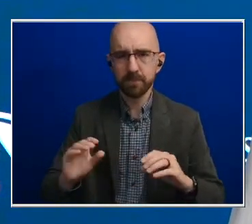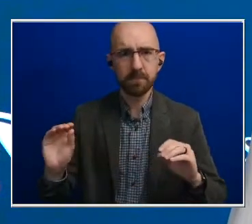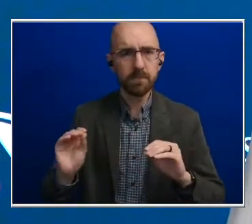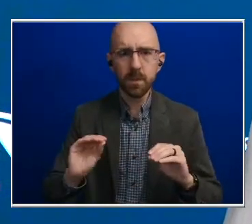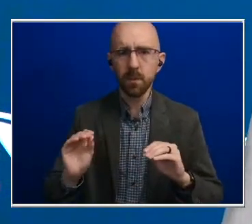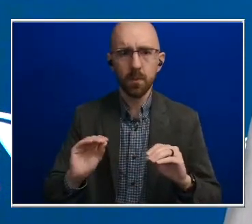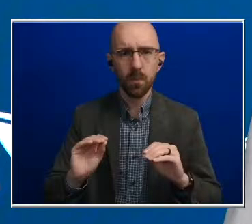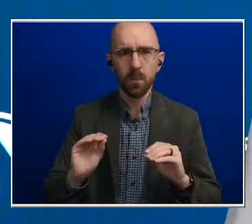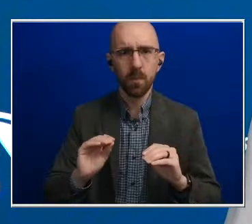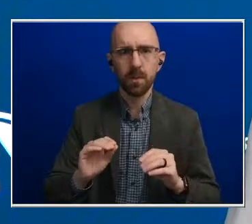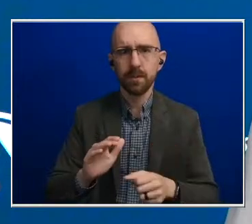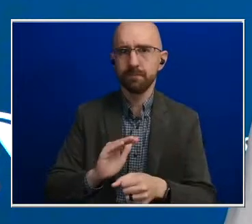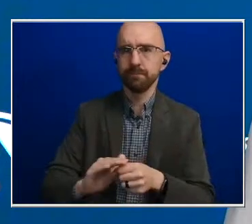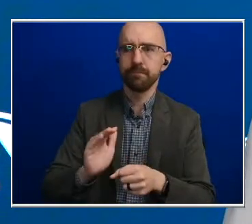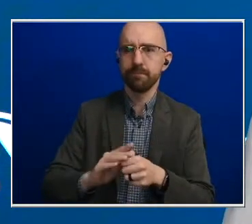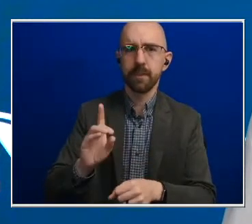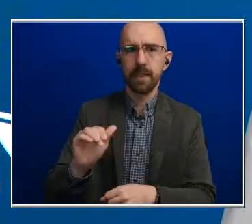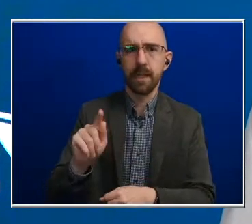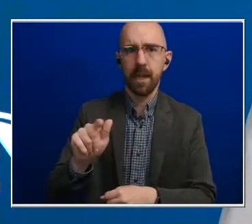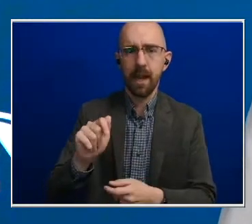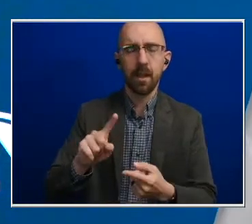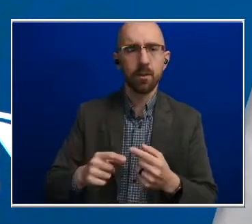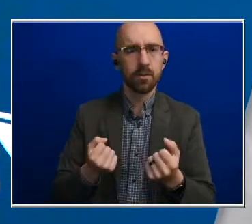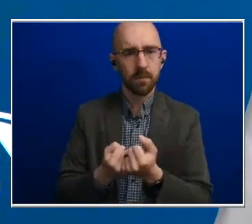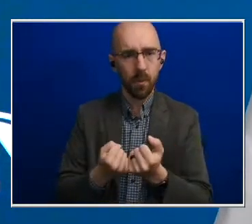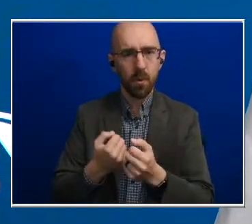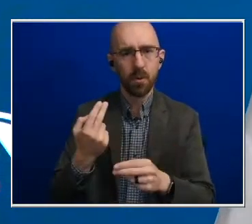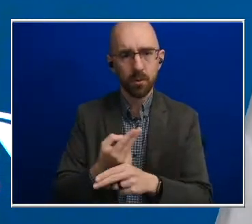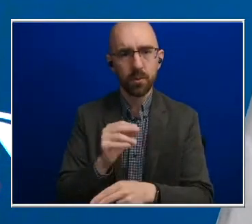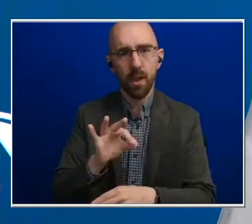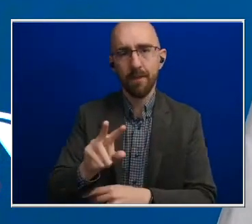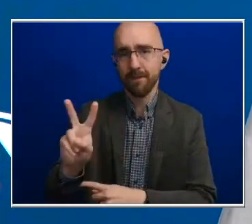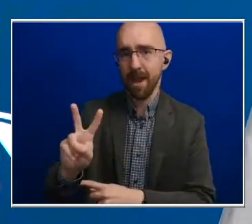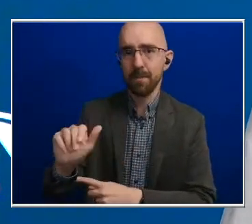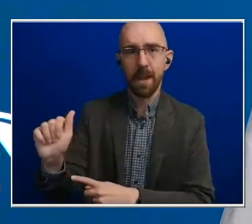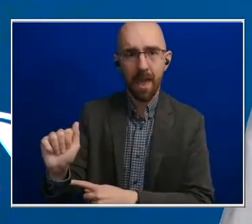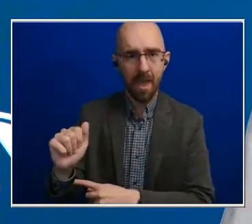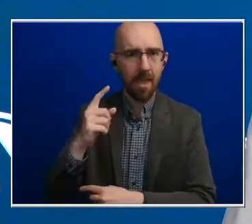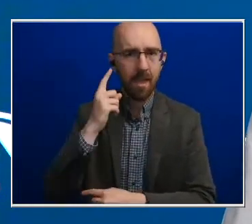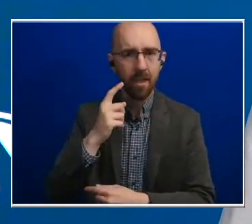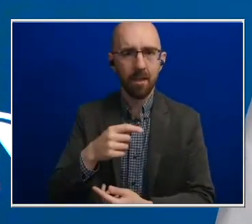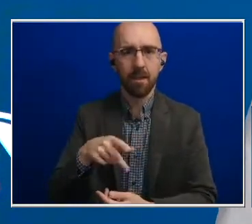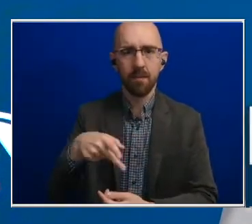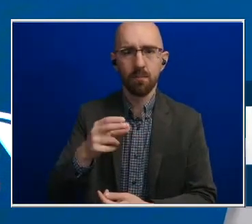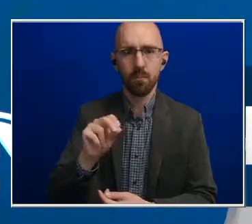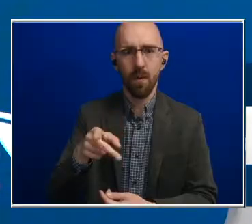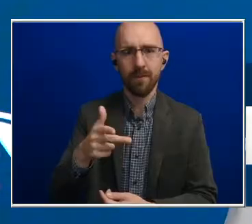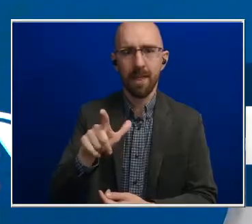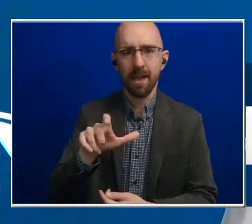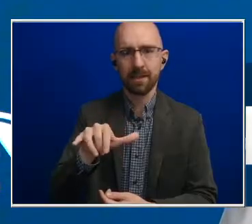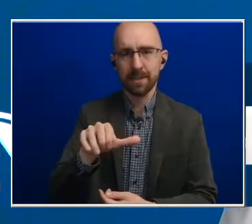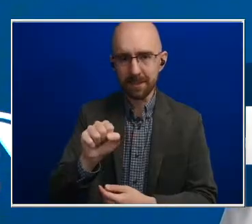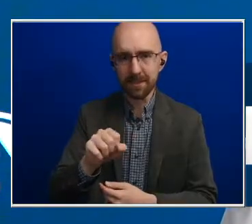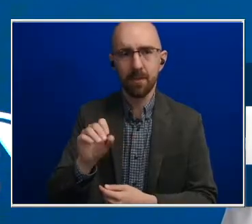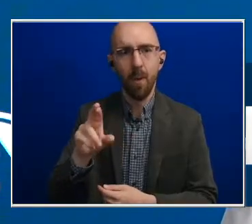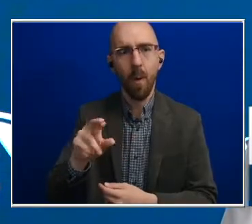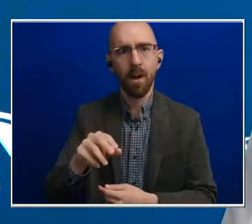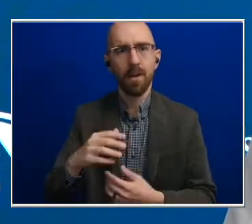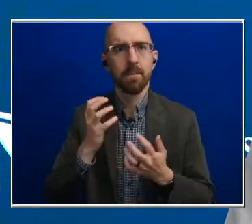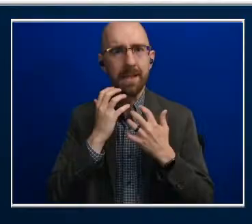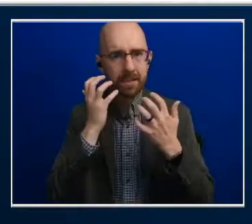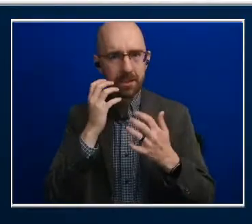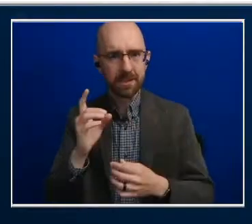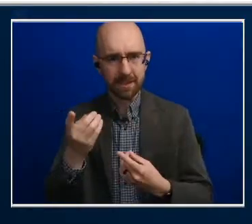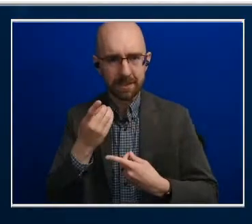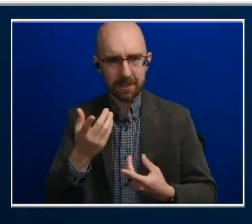adequate data to support the use of vitamin A for prophylaxis nor treatment of measles disease. All right,